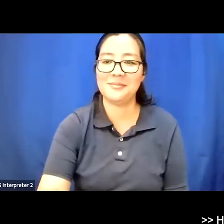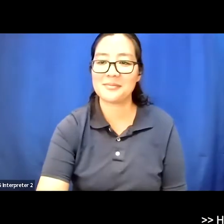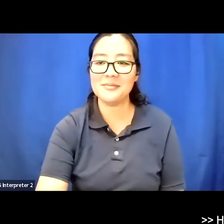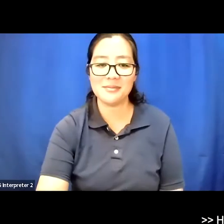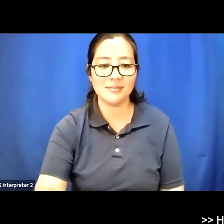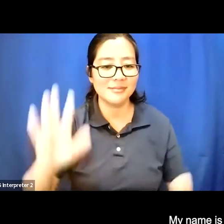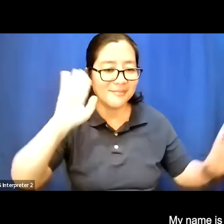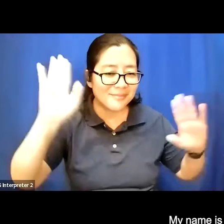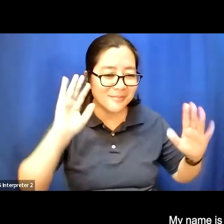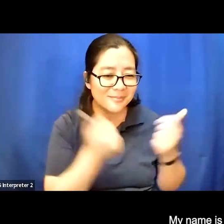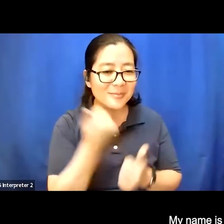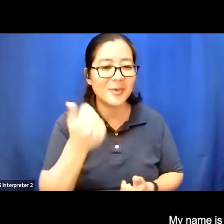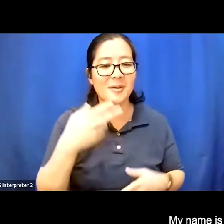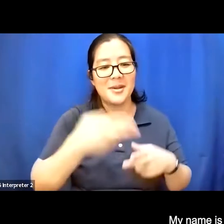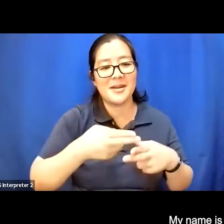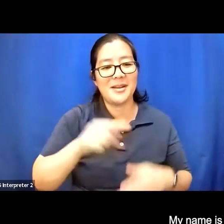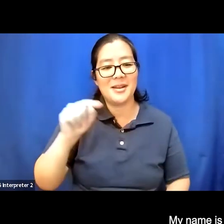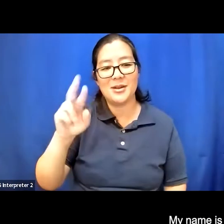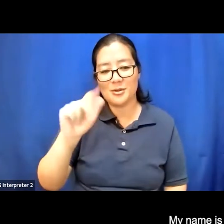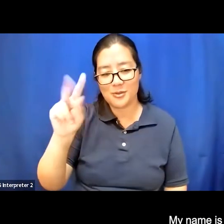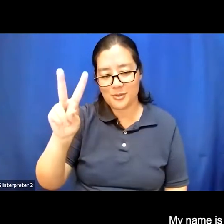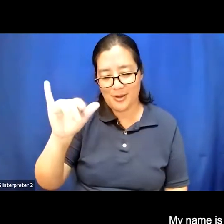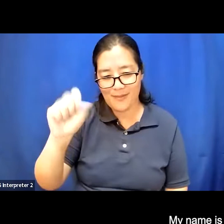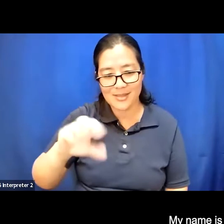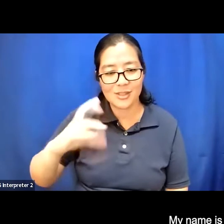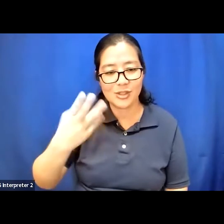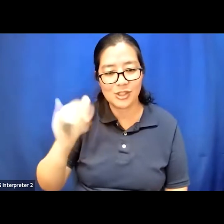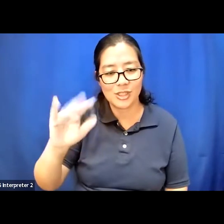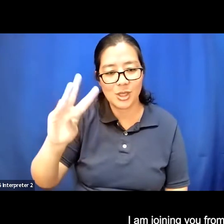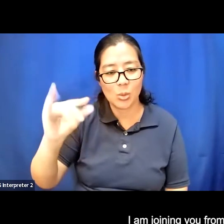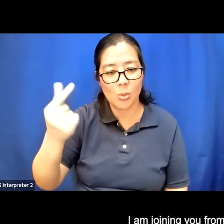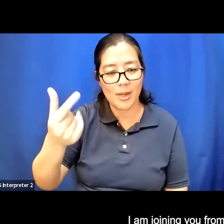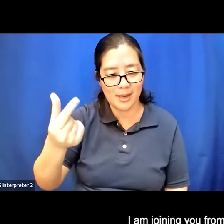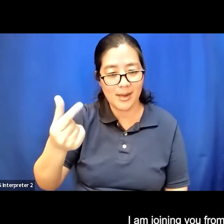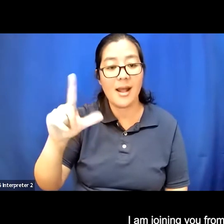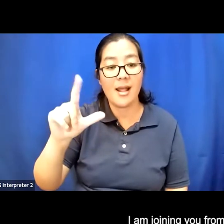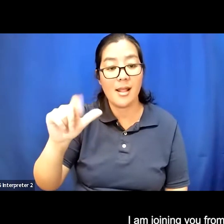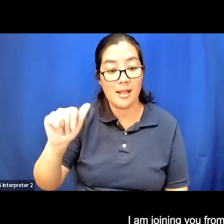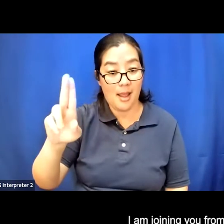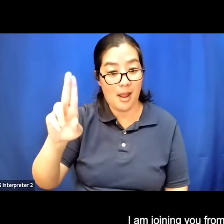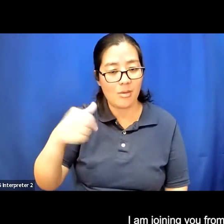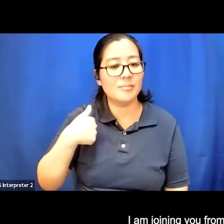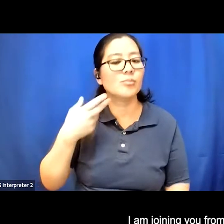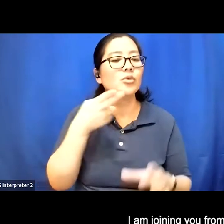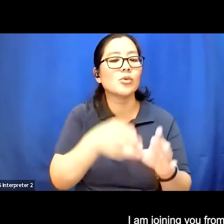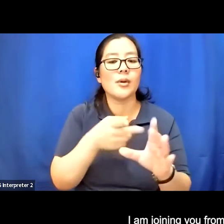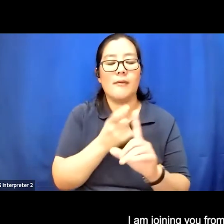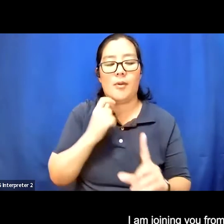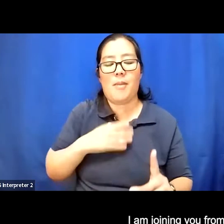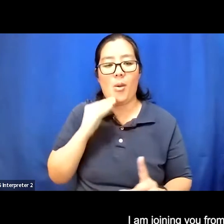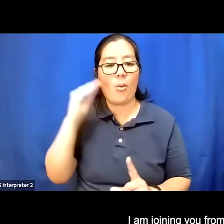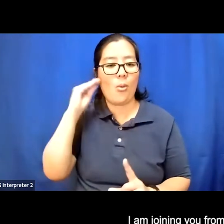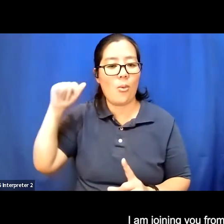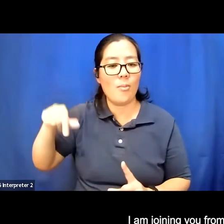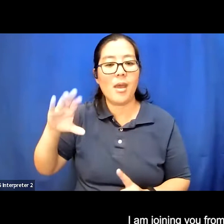Hello, everyone. My name is Travis Chi Wing Lau. I am joining you from my home